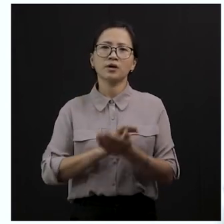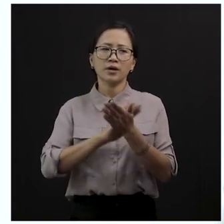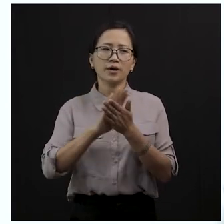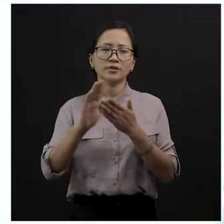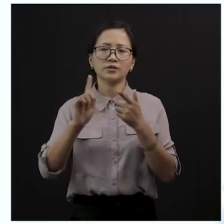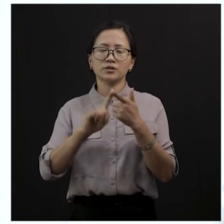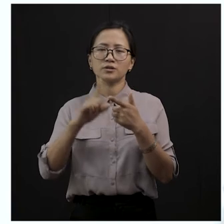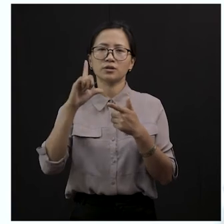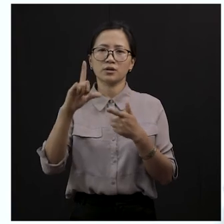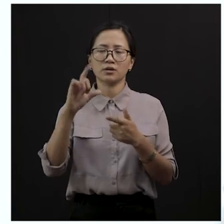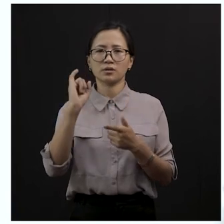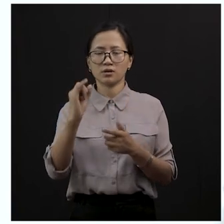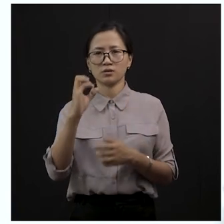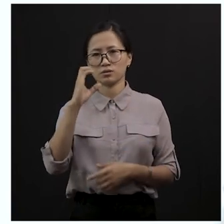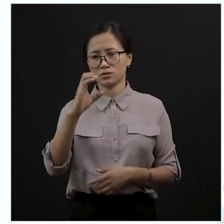spell